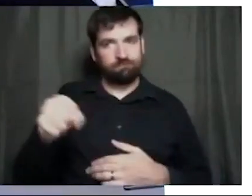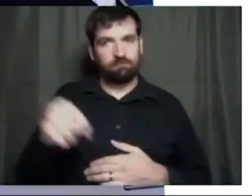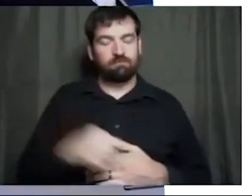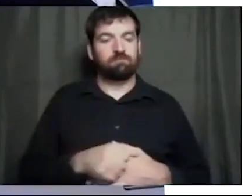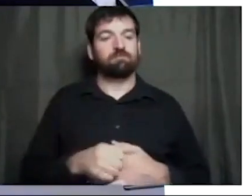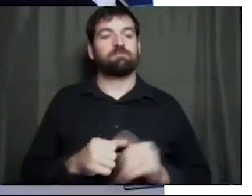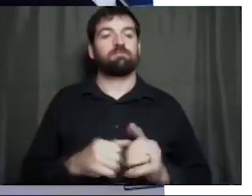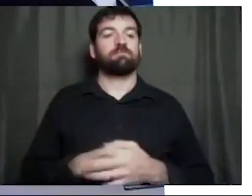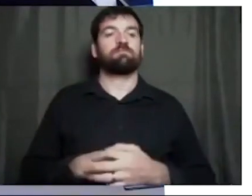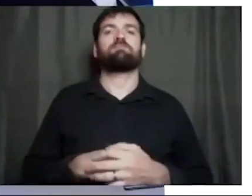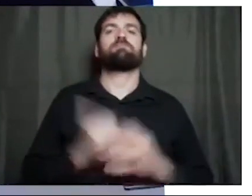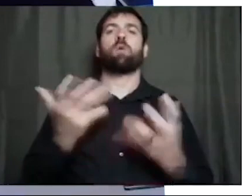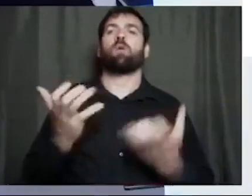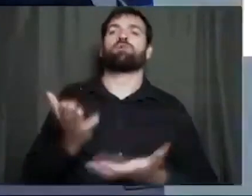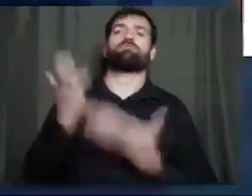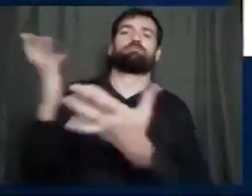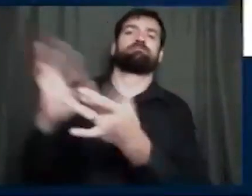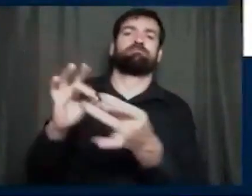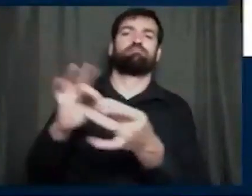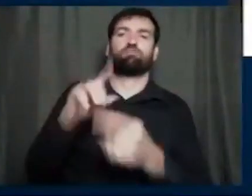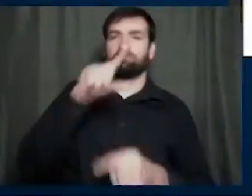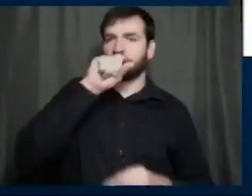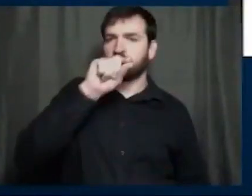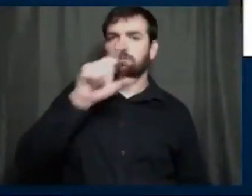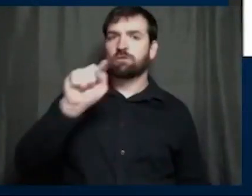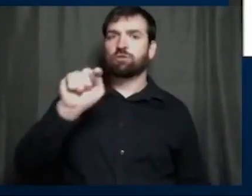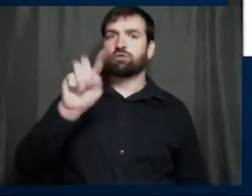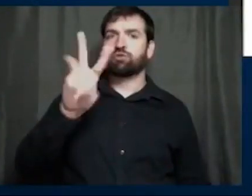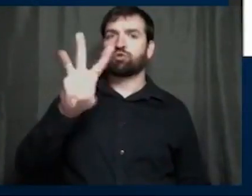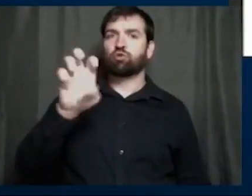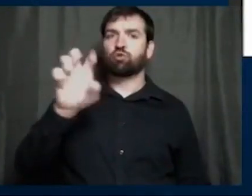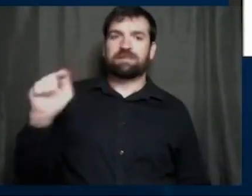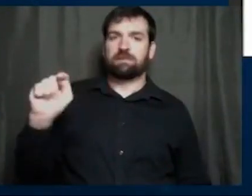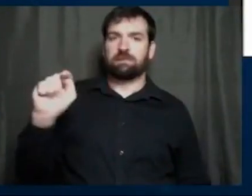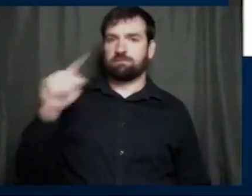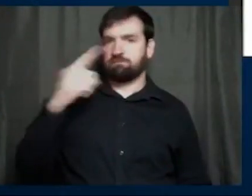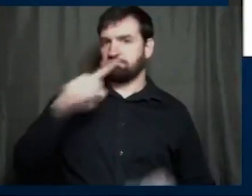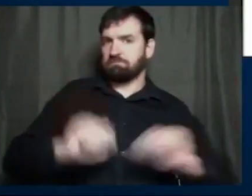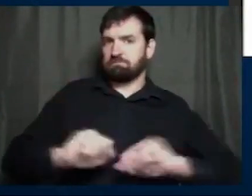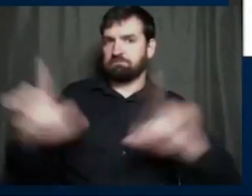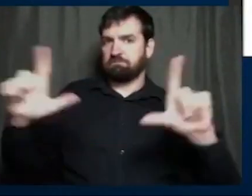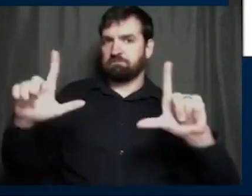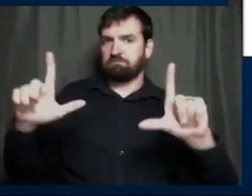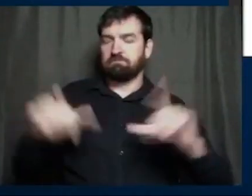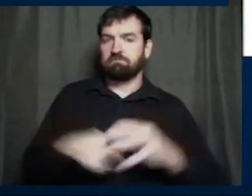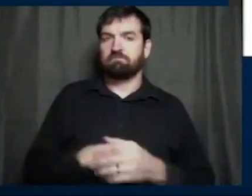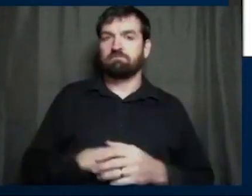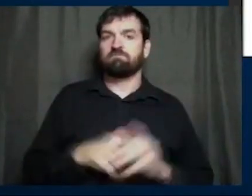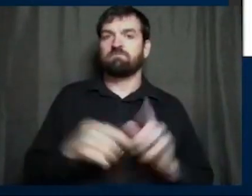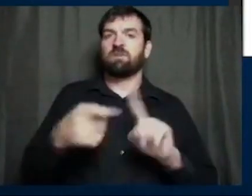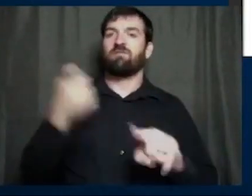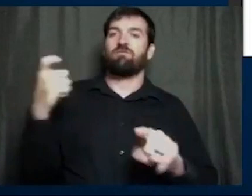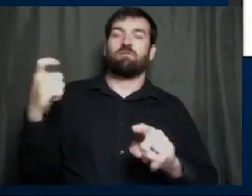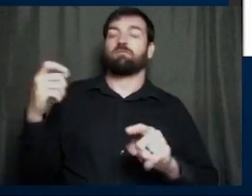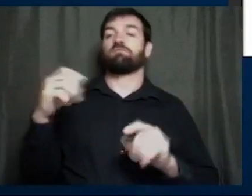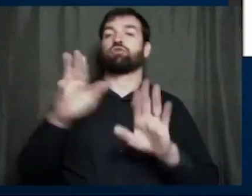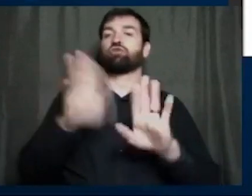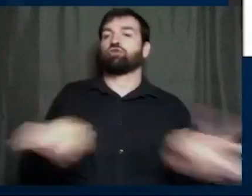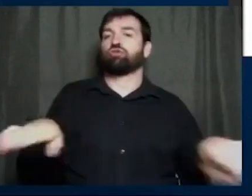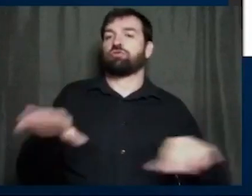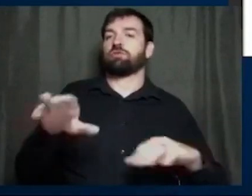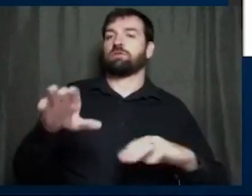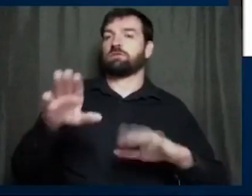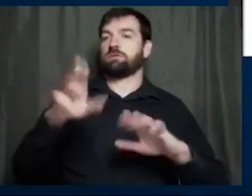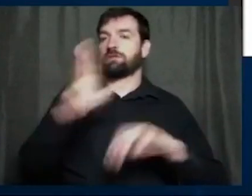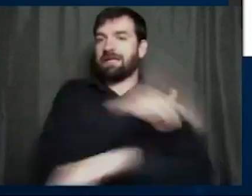bring up a tweet that went out, if the guys can pull that up for me. This was from the physician-in-chief at Children's Hospital in New Orleans. It reads, "Children have become the